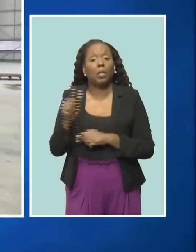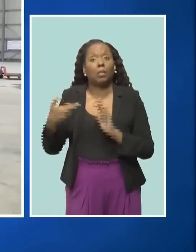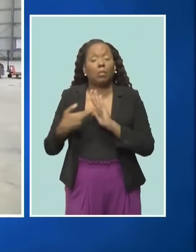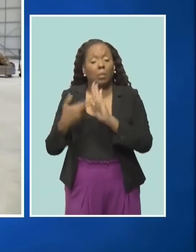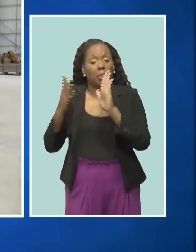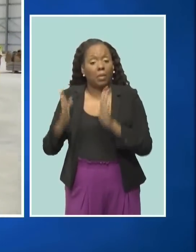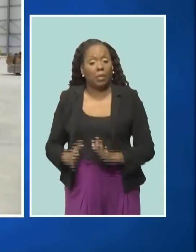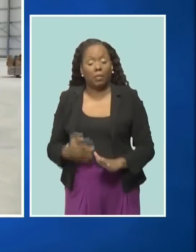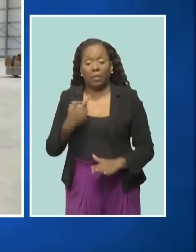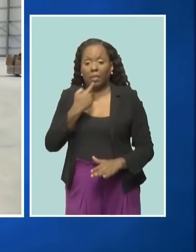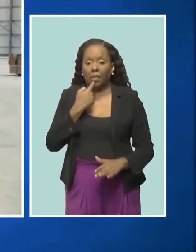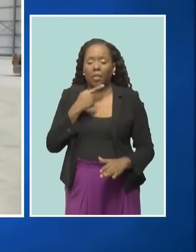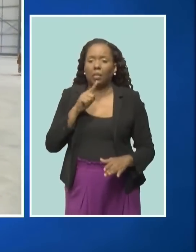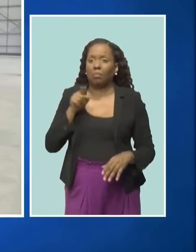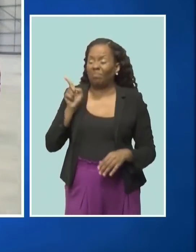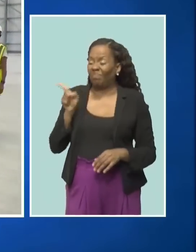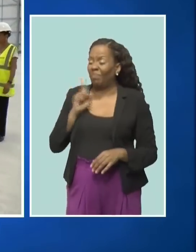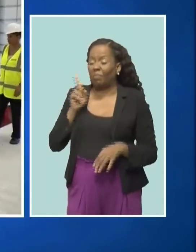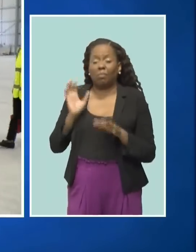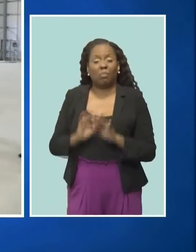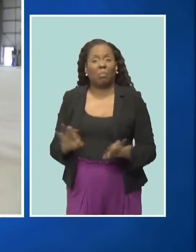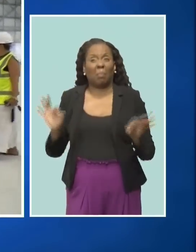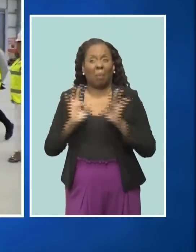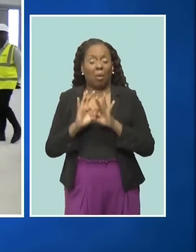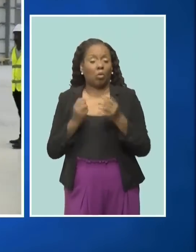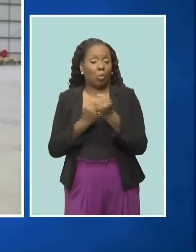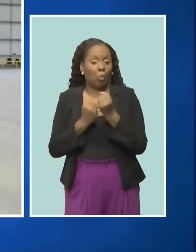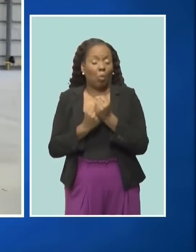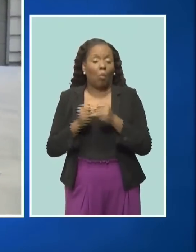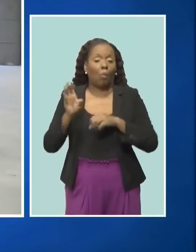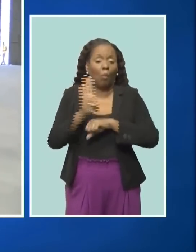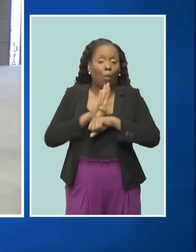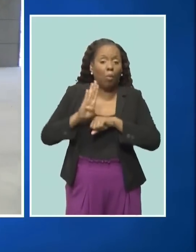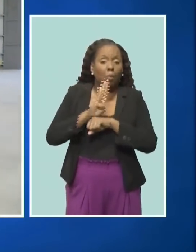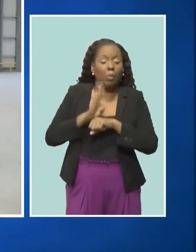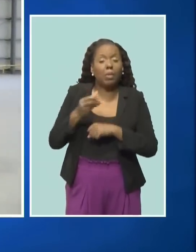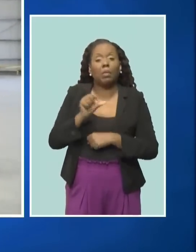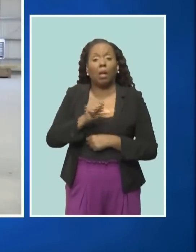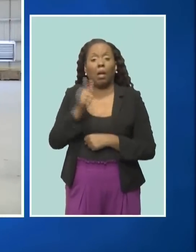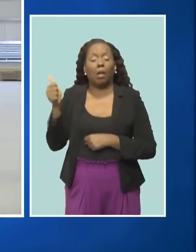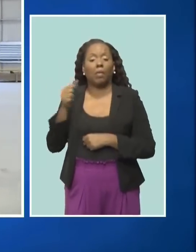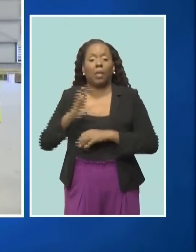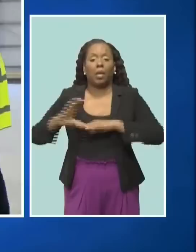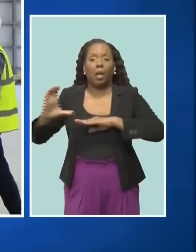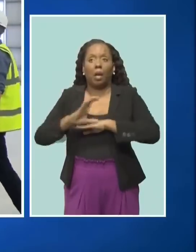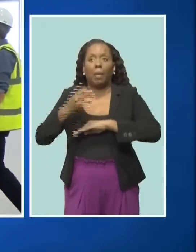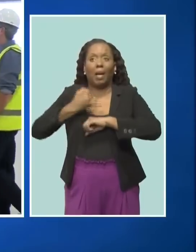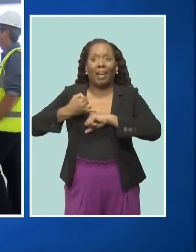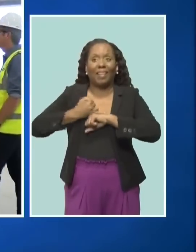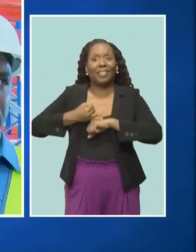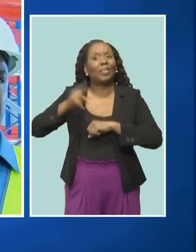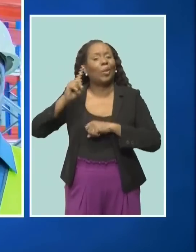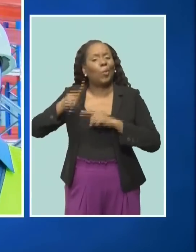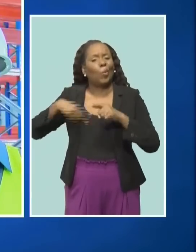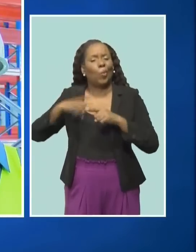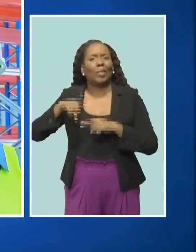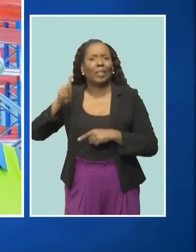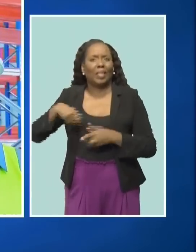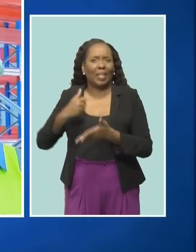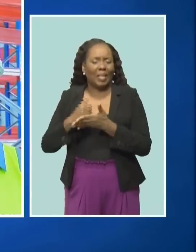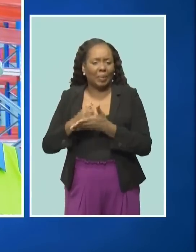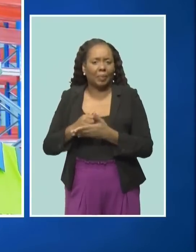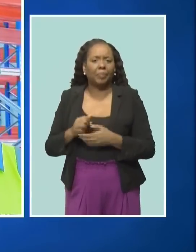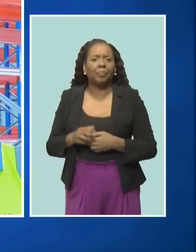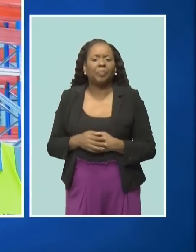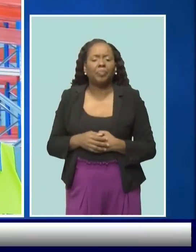hub will play a critical role in supporting Barbados and other Caribbean countries in their time of need. Barbados is